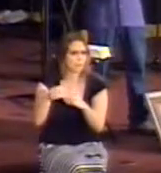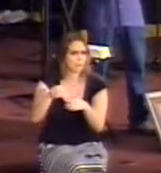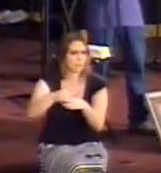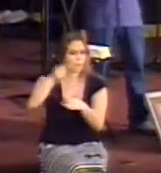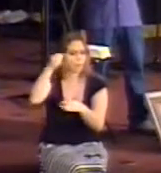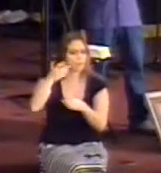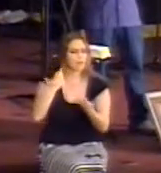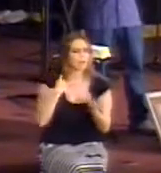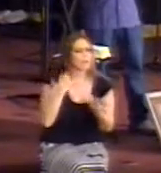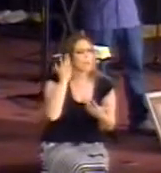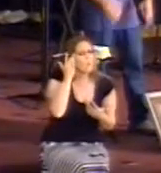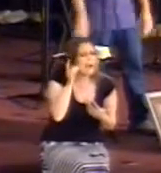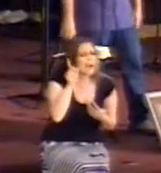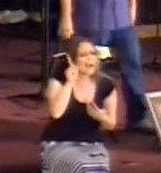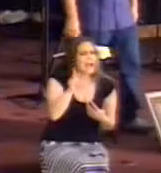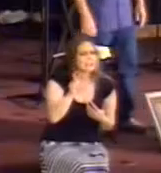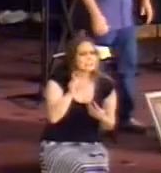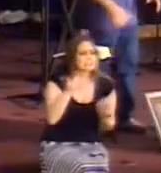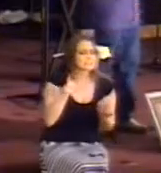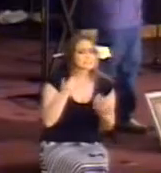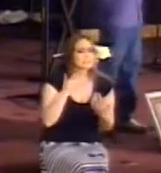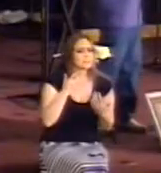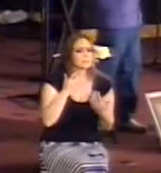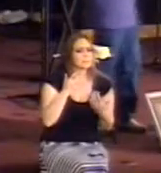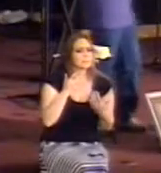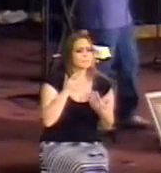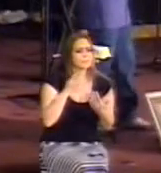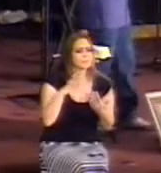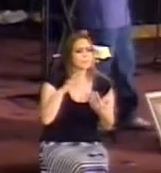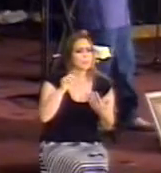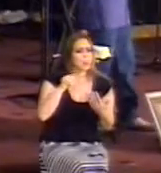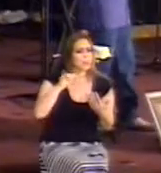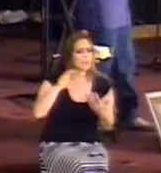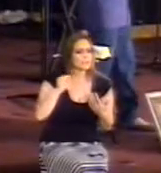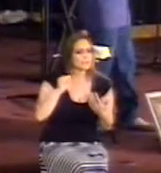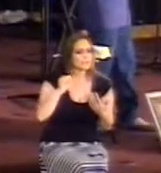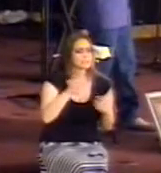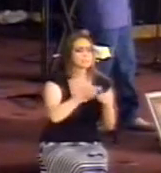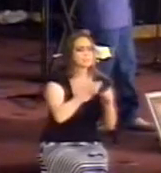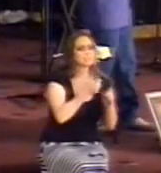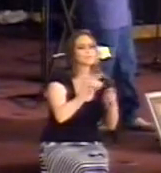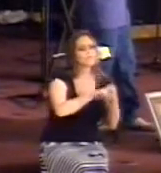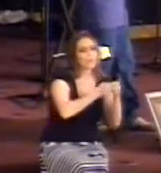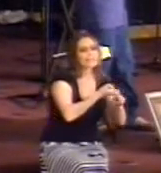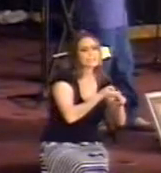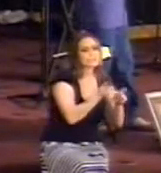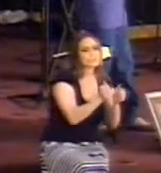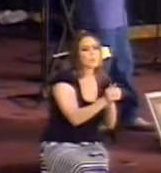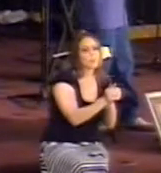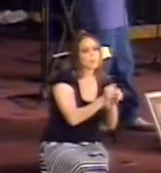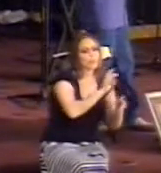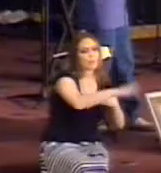wrong motives? Well, James nails it right here. And he says, because we're friends with the world. Don't we see conflict all around